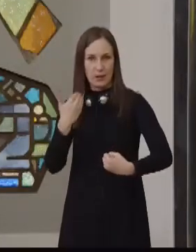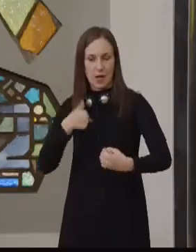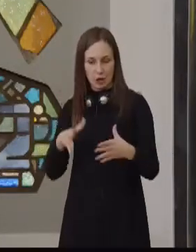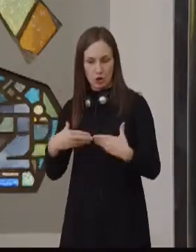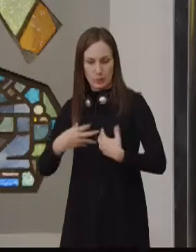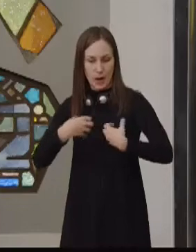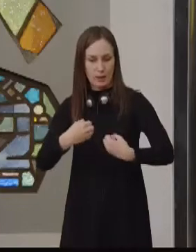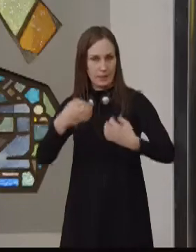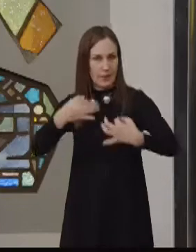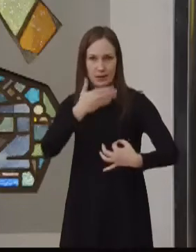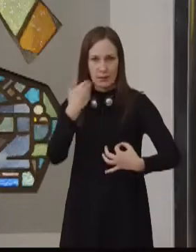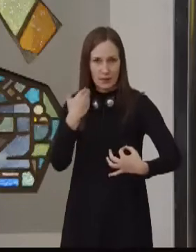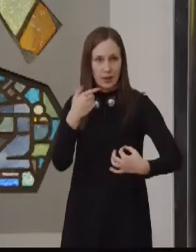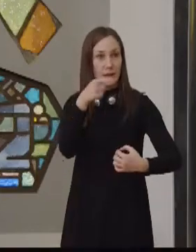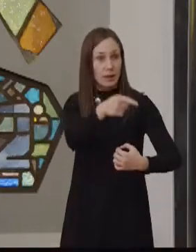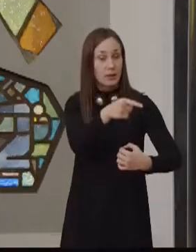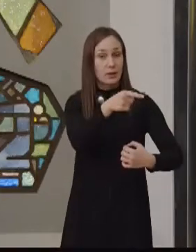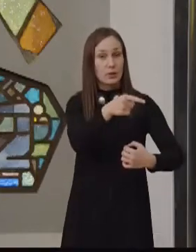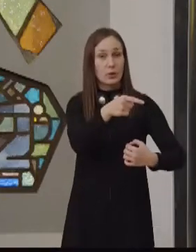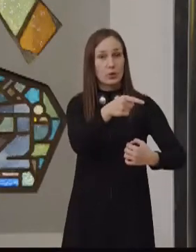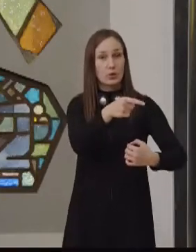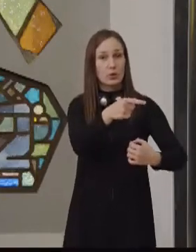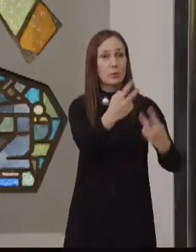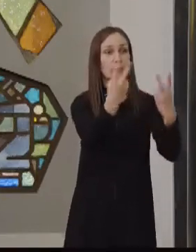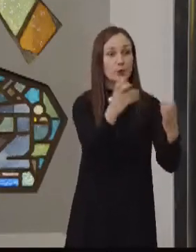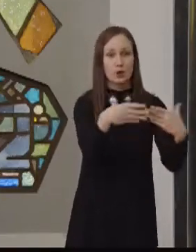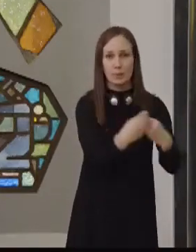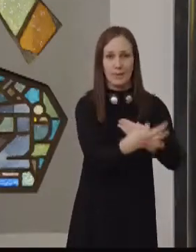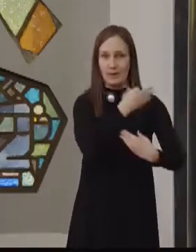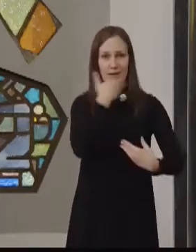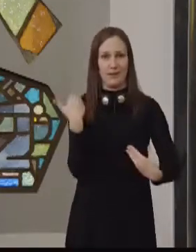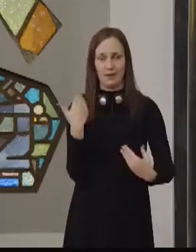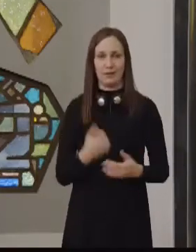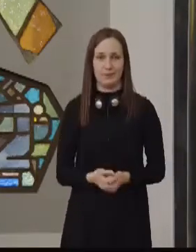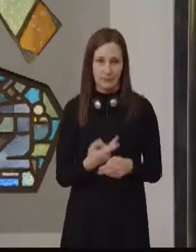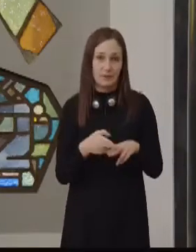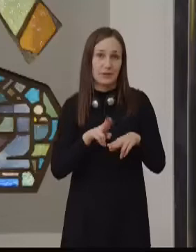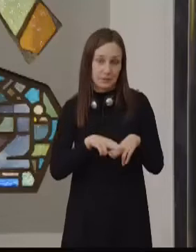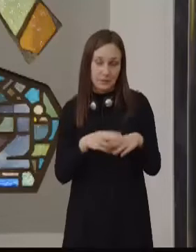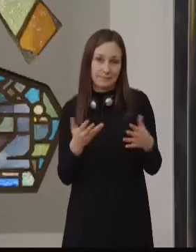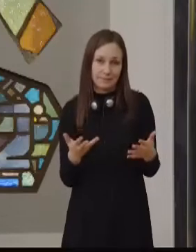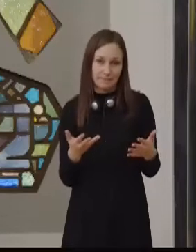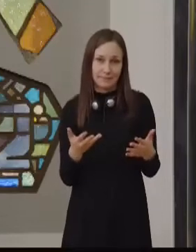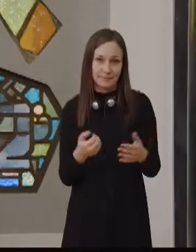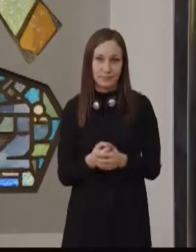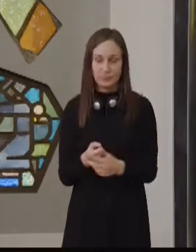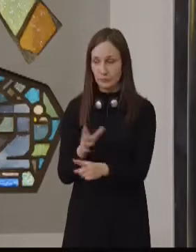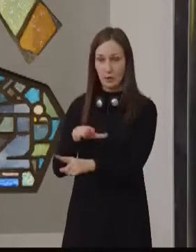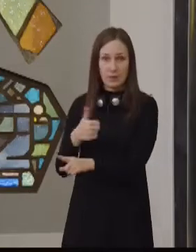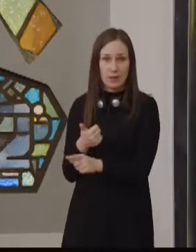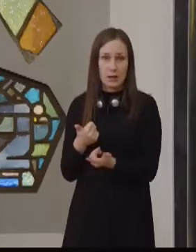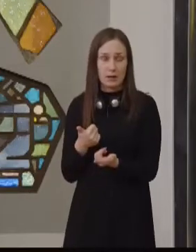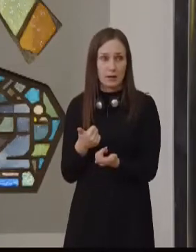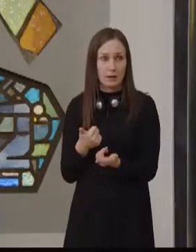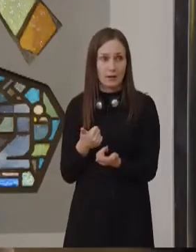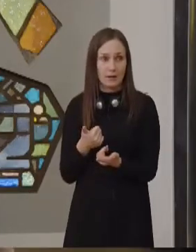take away my right to be called family, but Mr. Bichunas is not obliged to call me a family either.